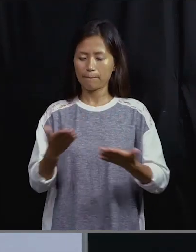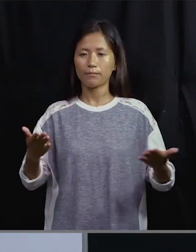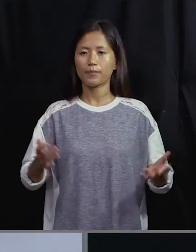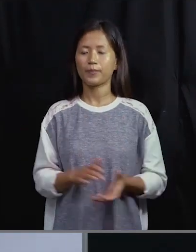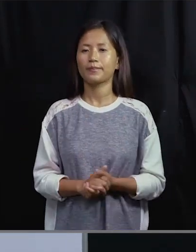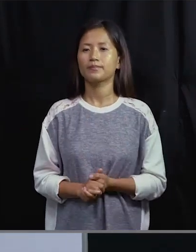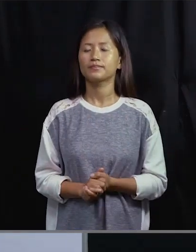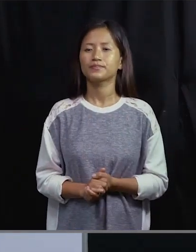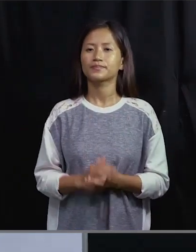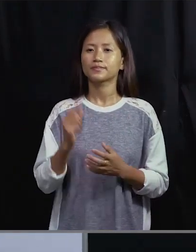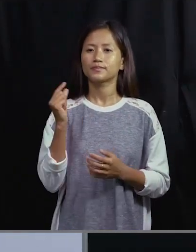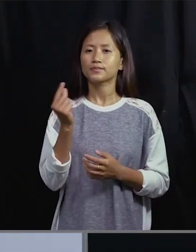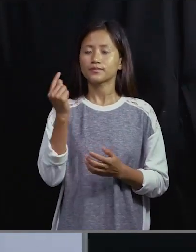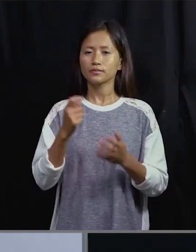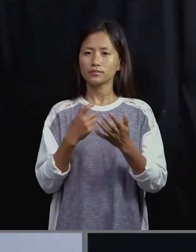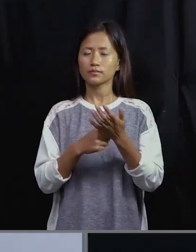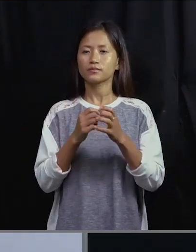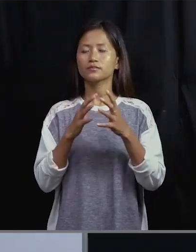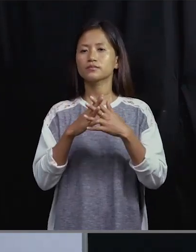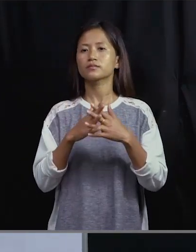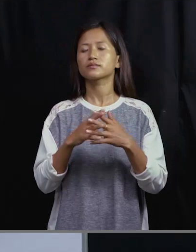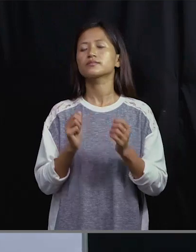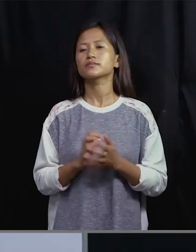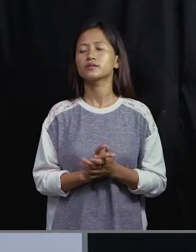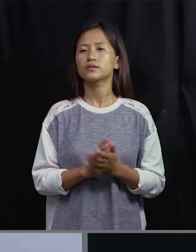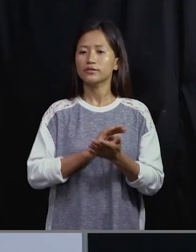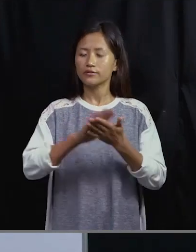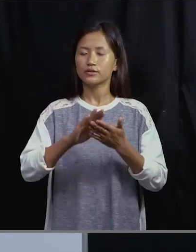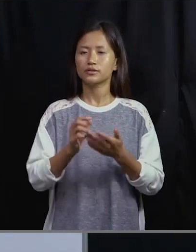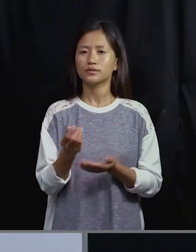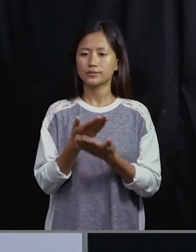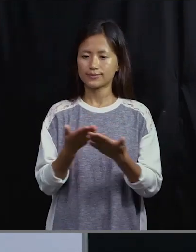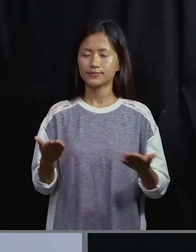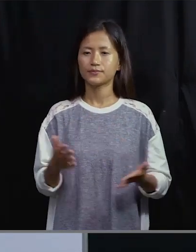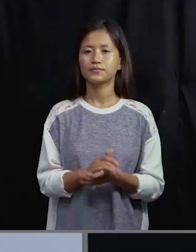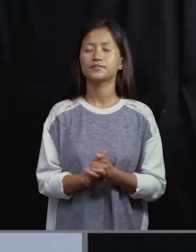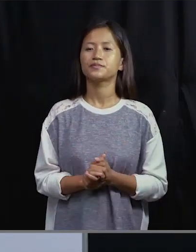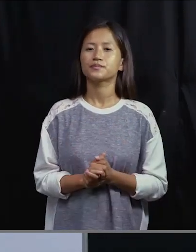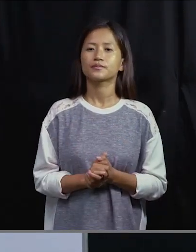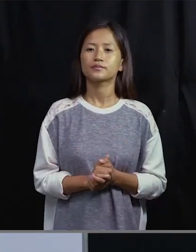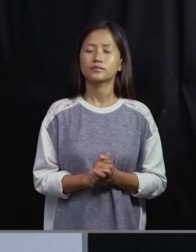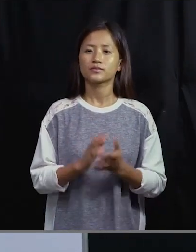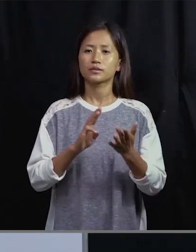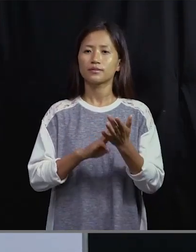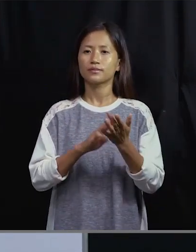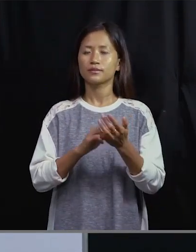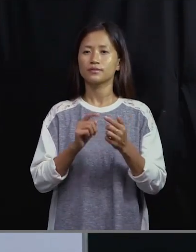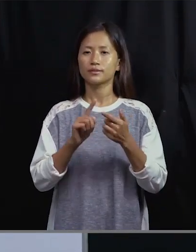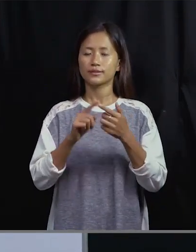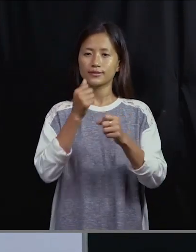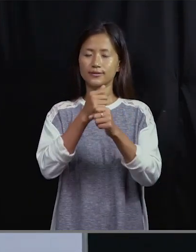means using of raw materials and converting them into a finished product. Okay, so manufacturing industry, for